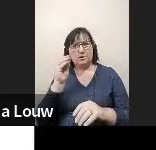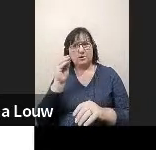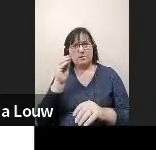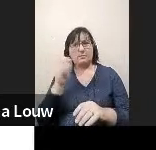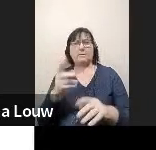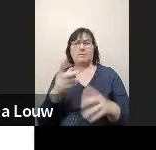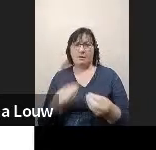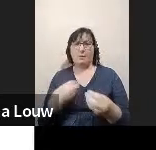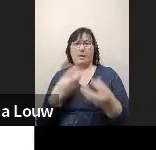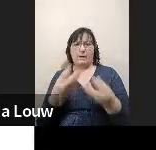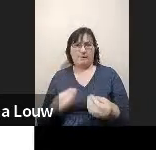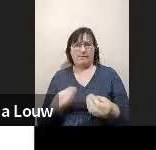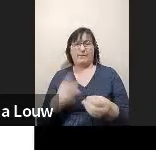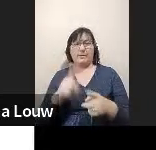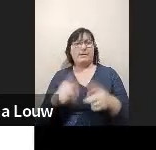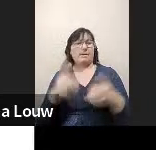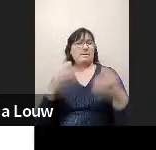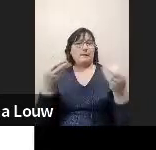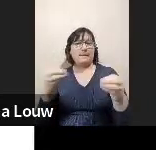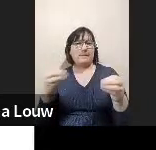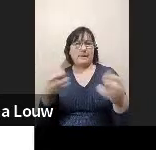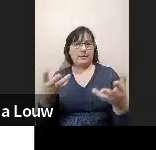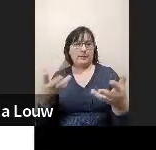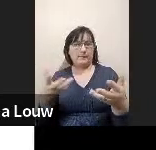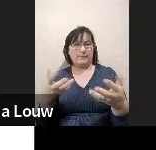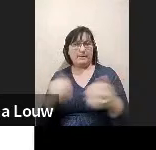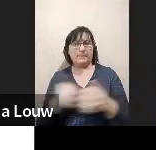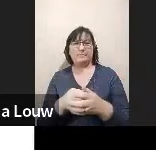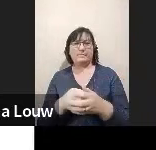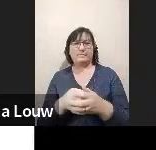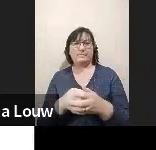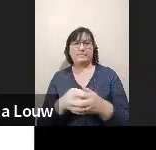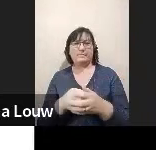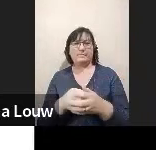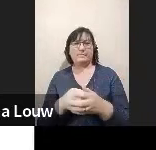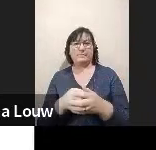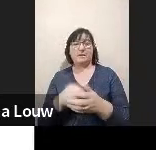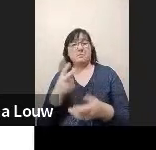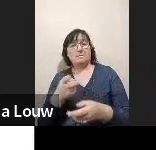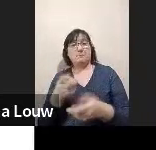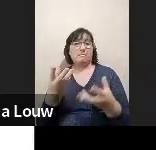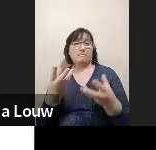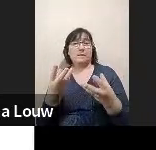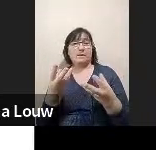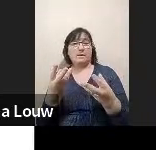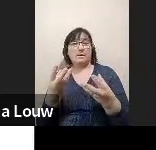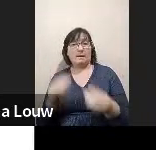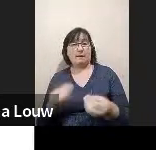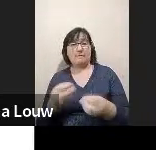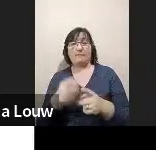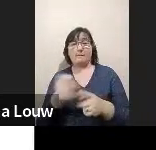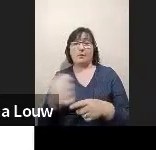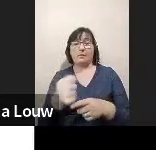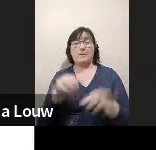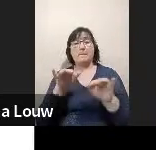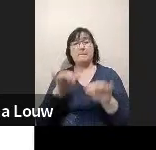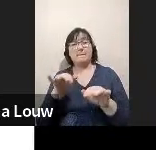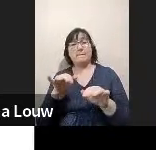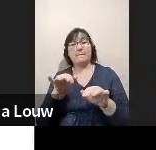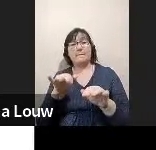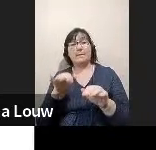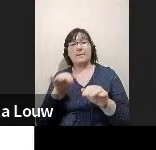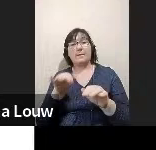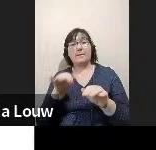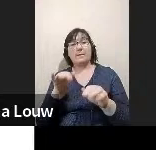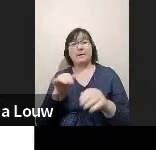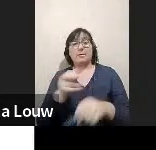company, does the company have the appointed public officer on the CIPC records? Okay, so